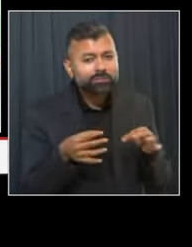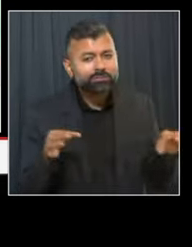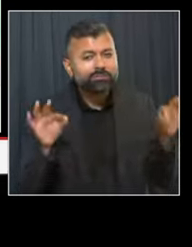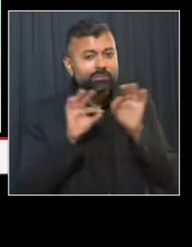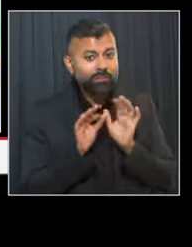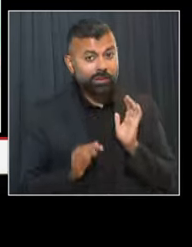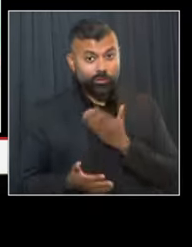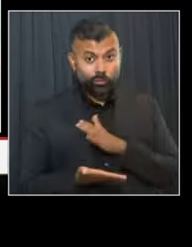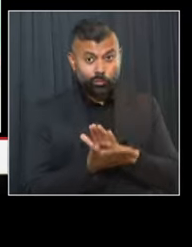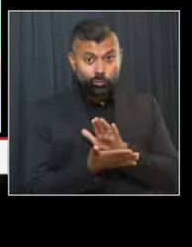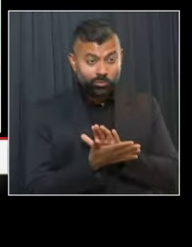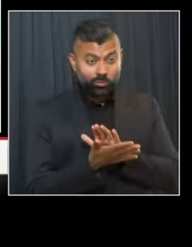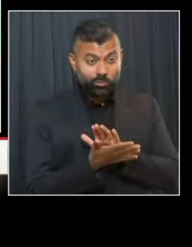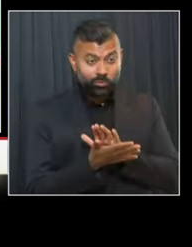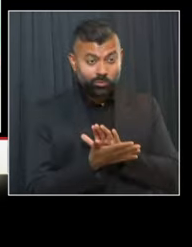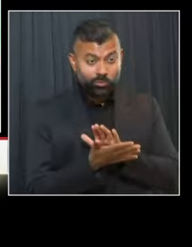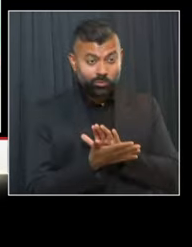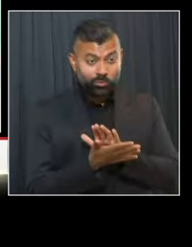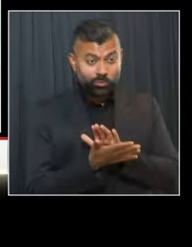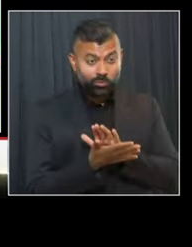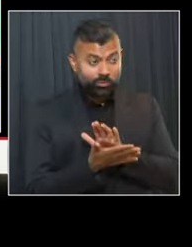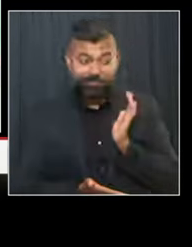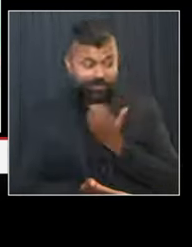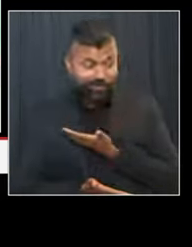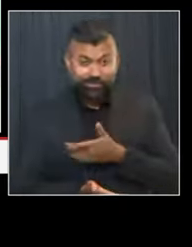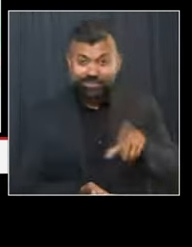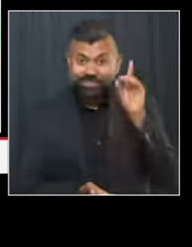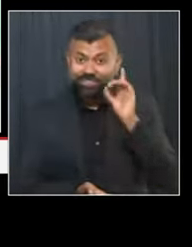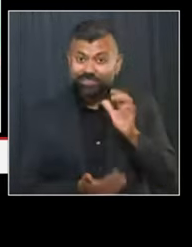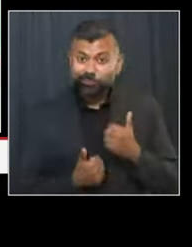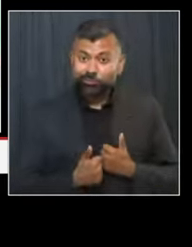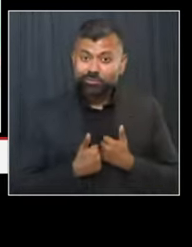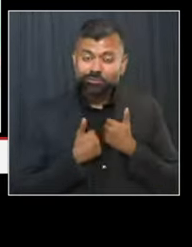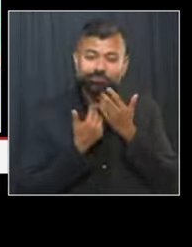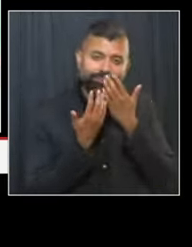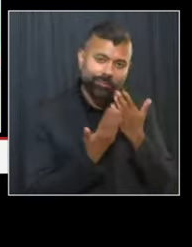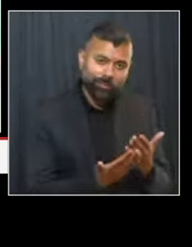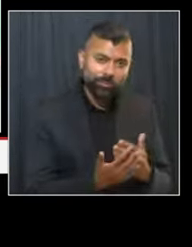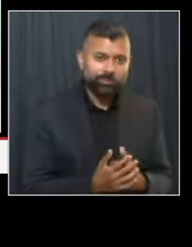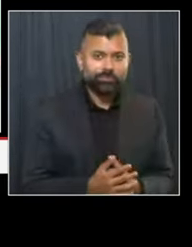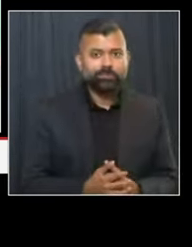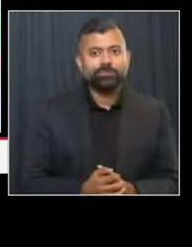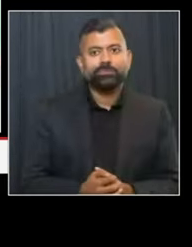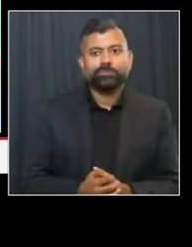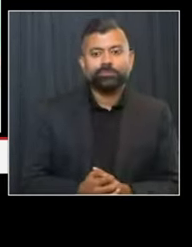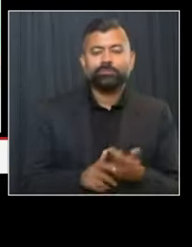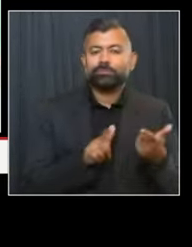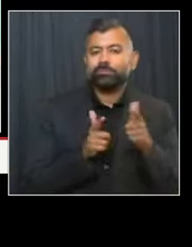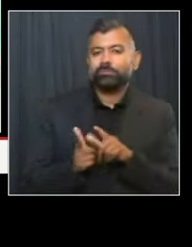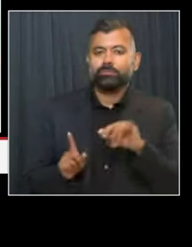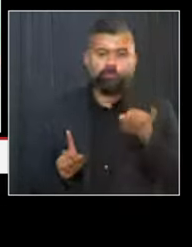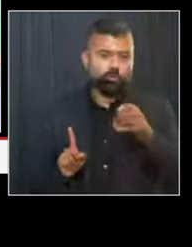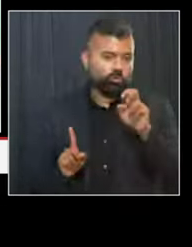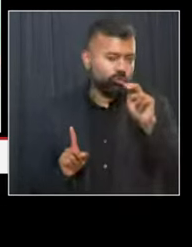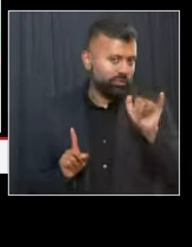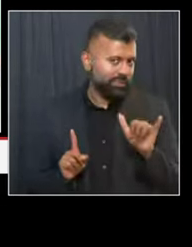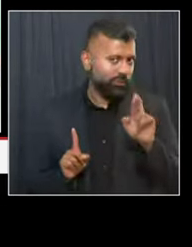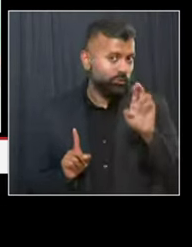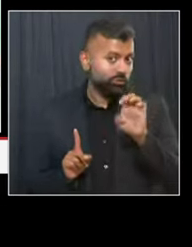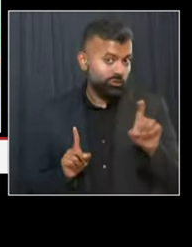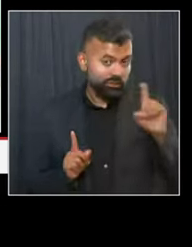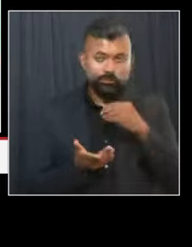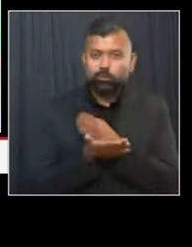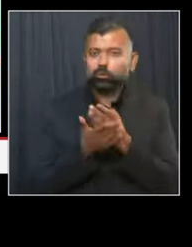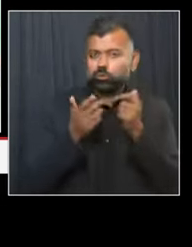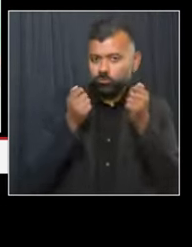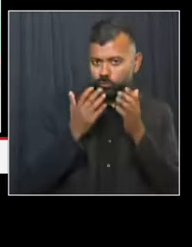resilience. Thank you. Thank you, Deputy Mayor. And while we were able to make a lot of these really important investments, as I mentioned earlier, we did have